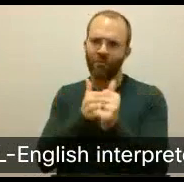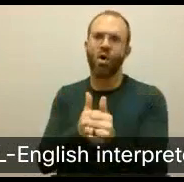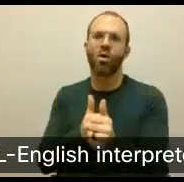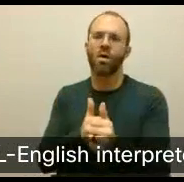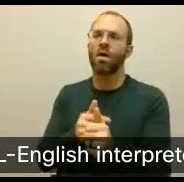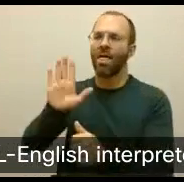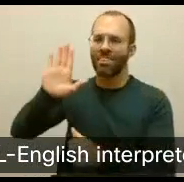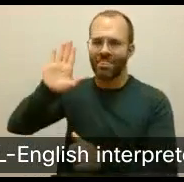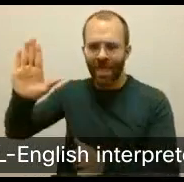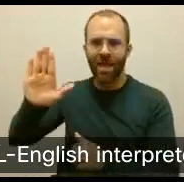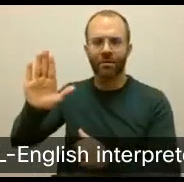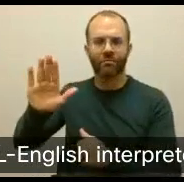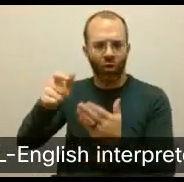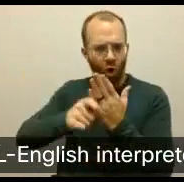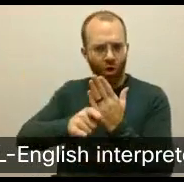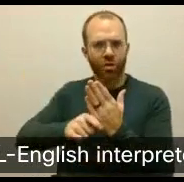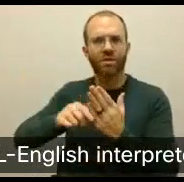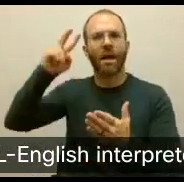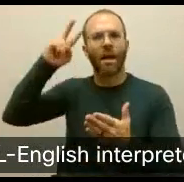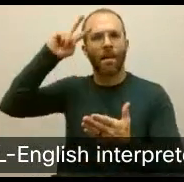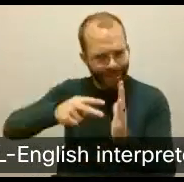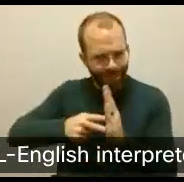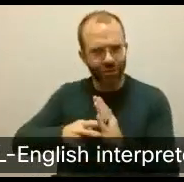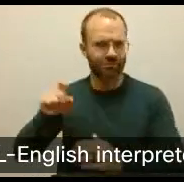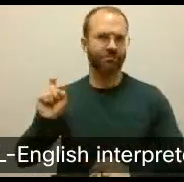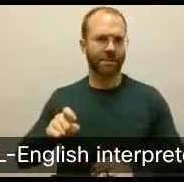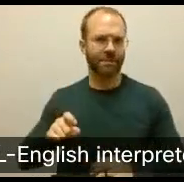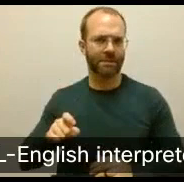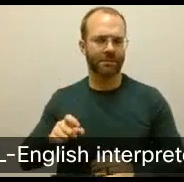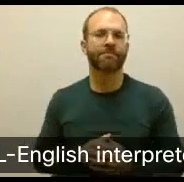intentions of the original author.